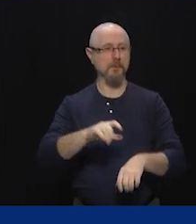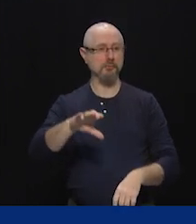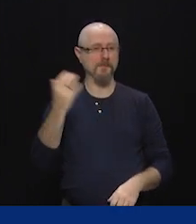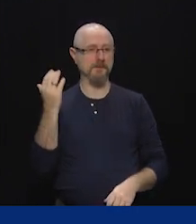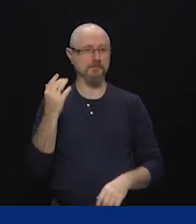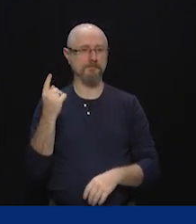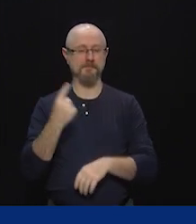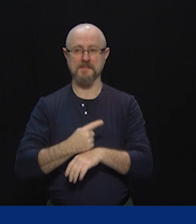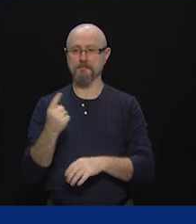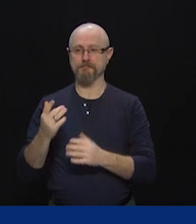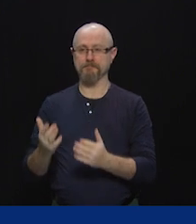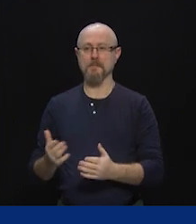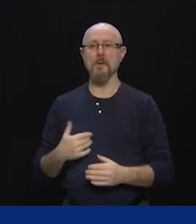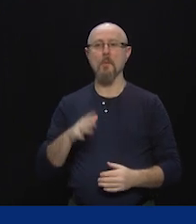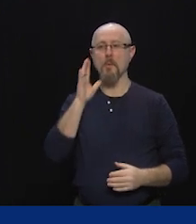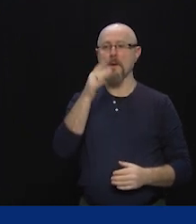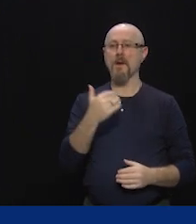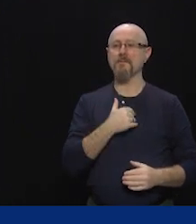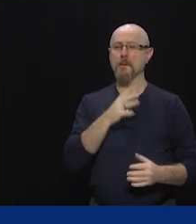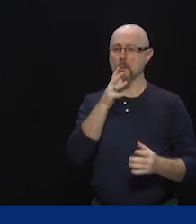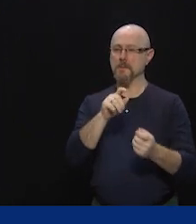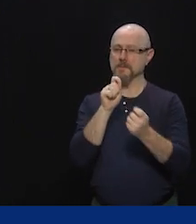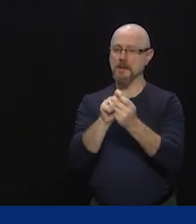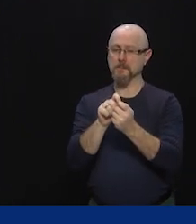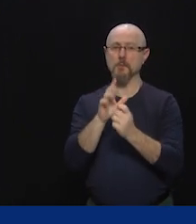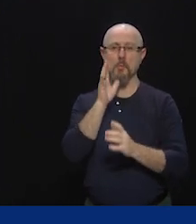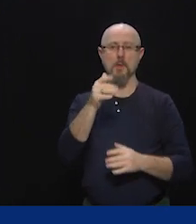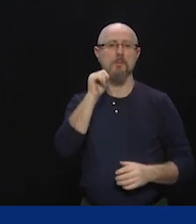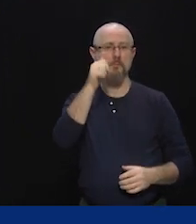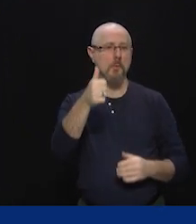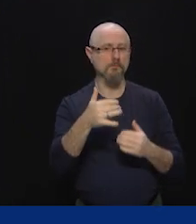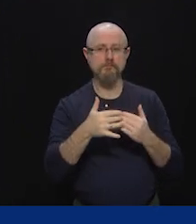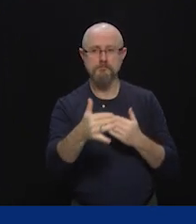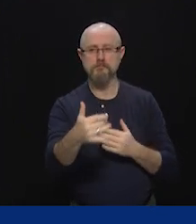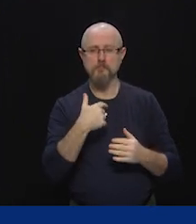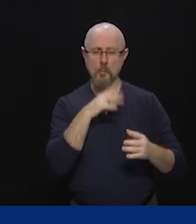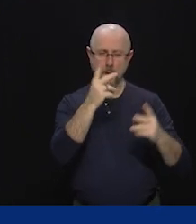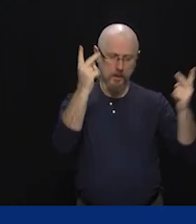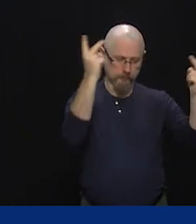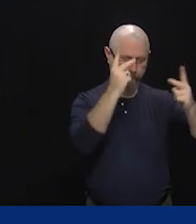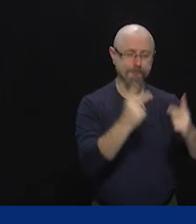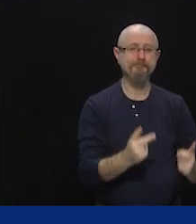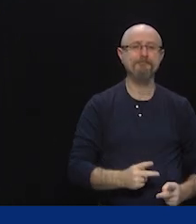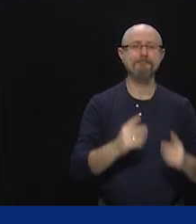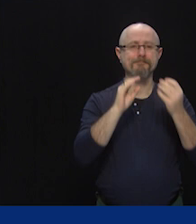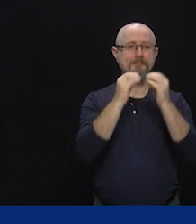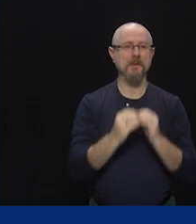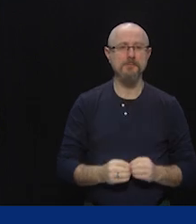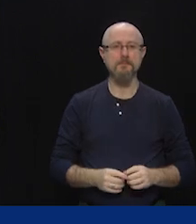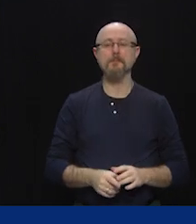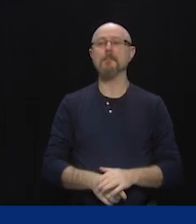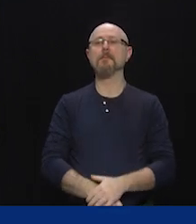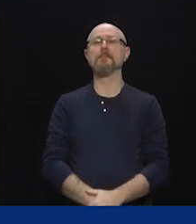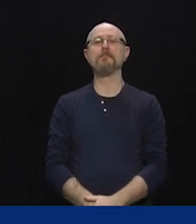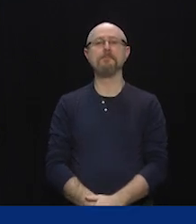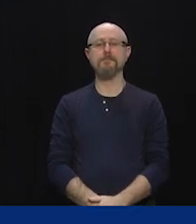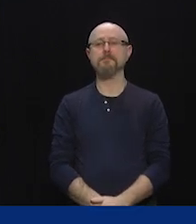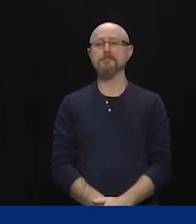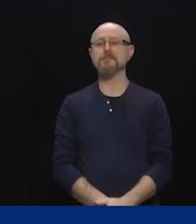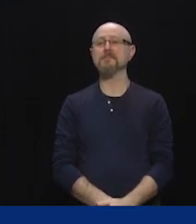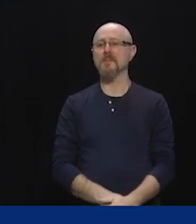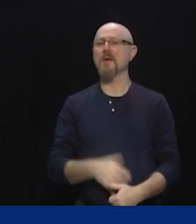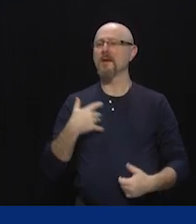full number, more accurate numbers tomorrow once we calculate in the reduced testing over the weekend. So we did administer